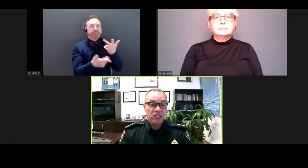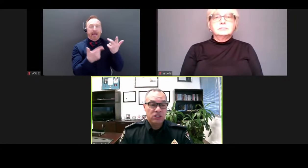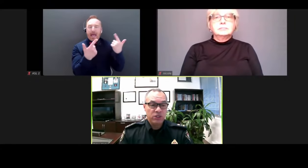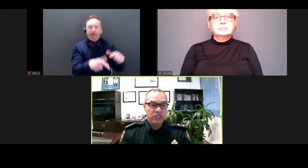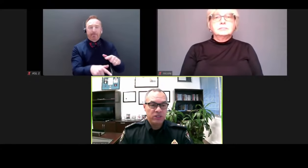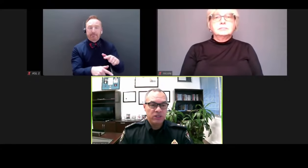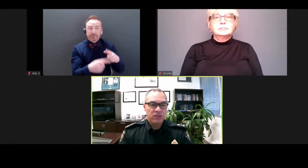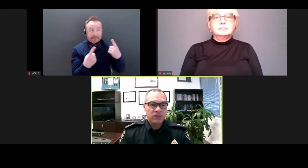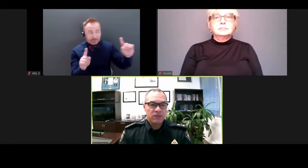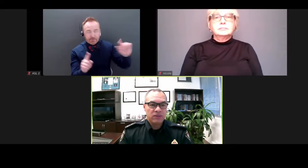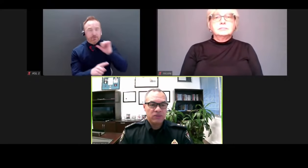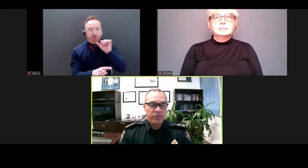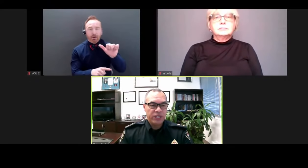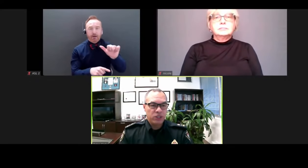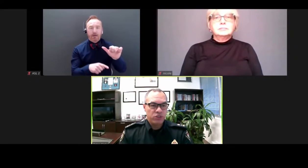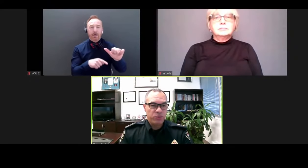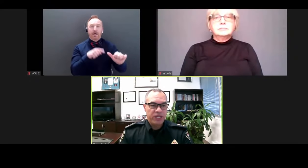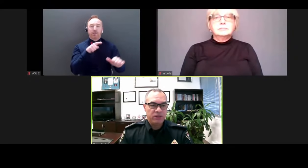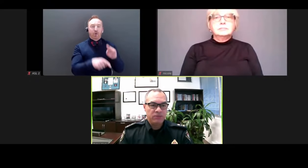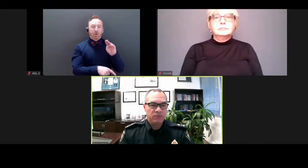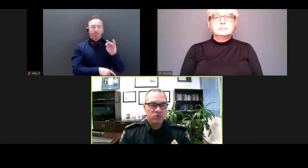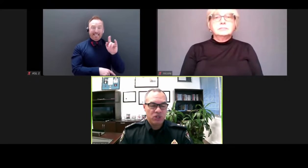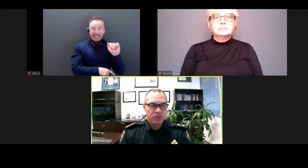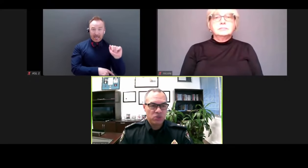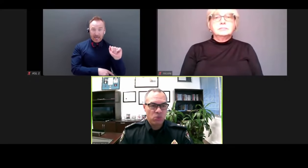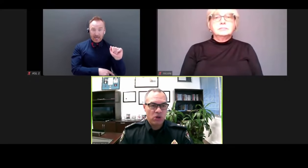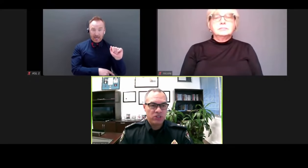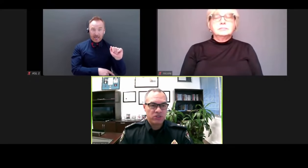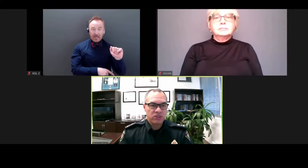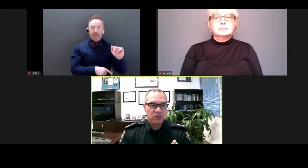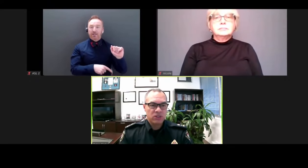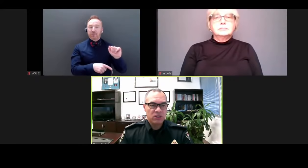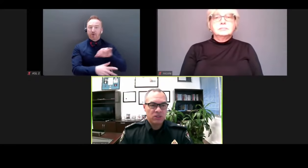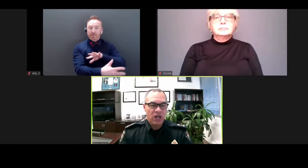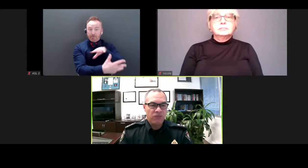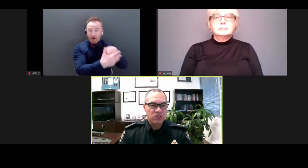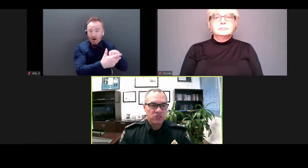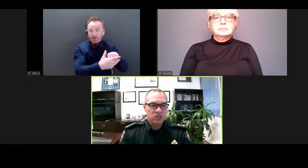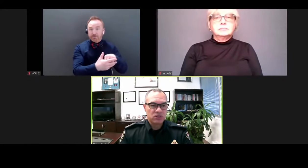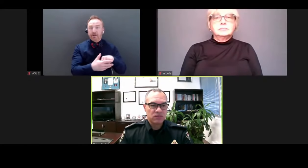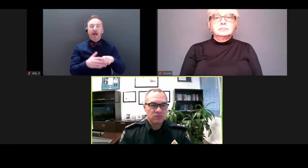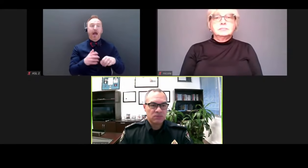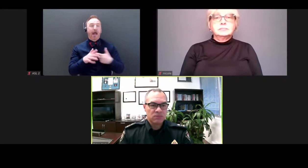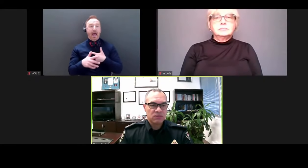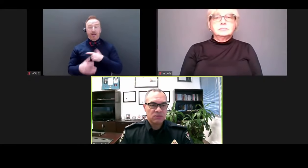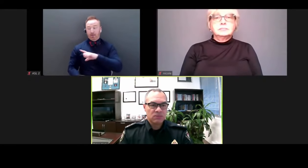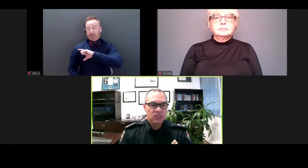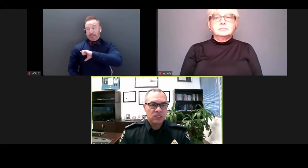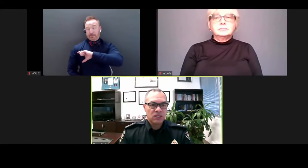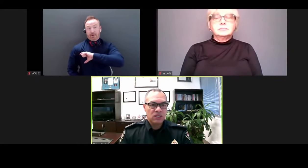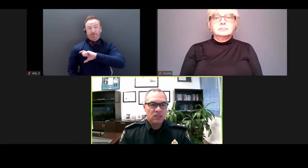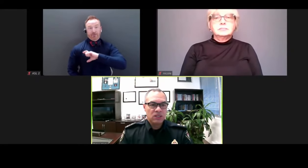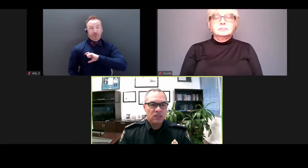It included vehicles being driven towards the officers,